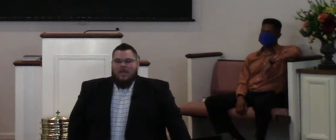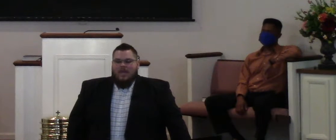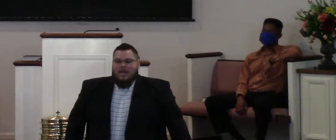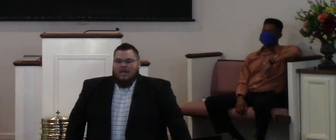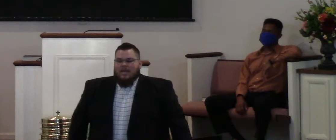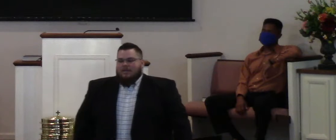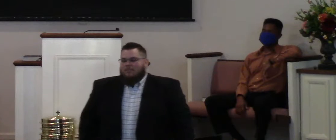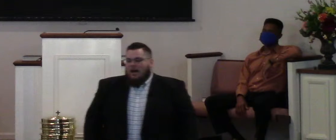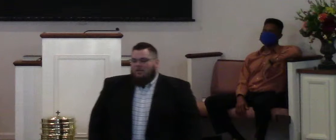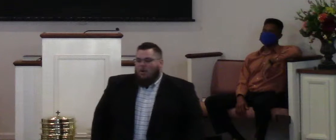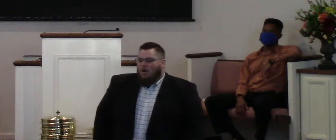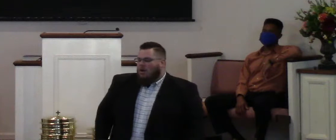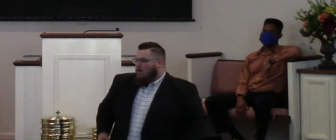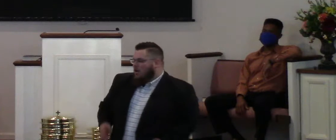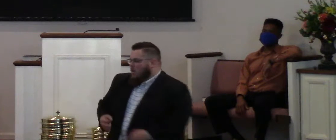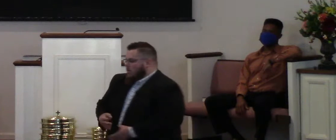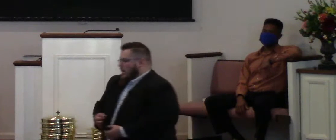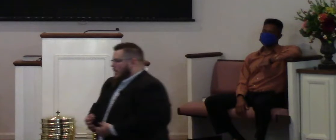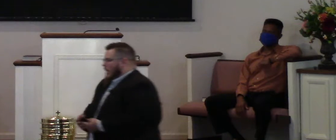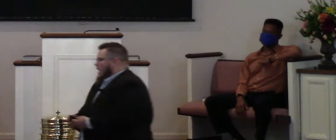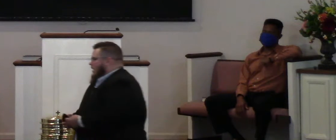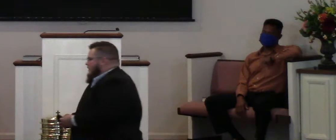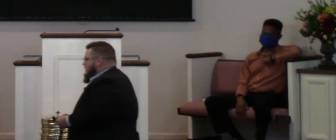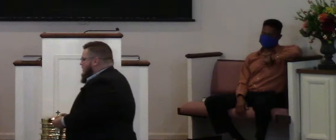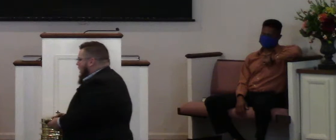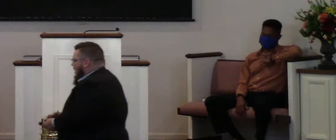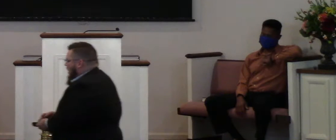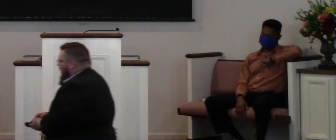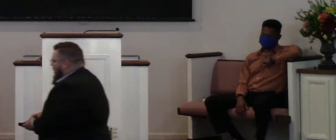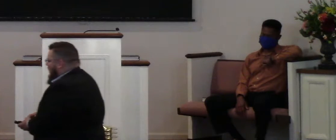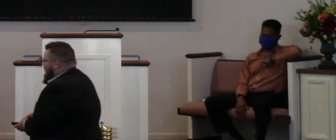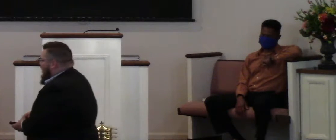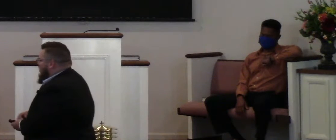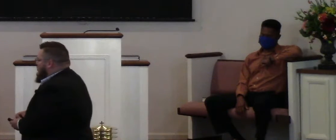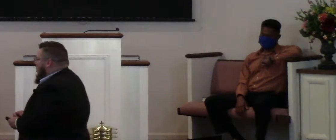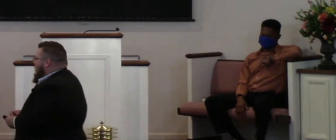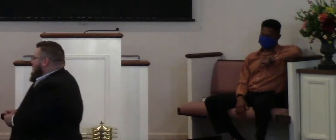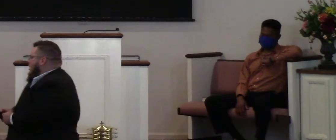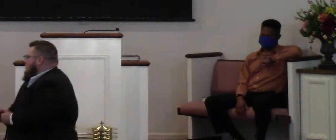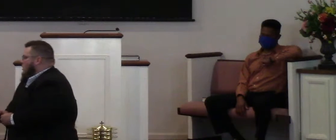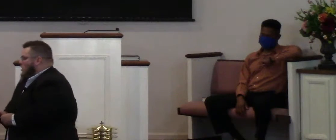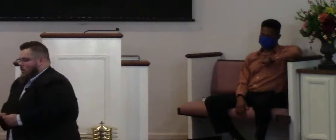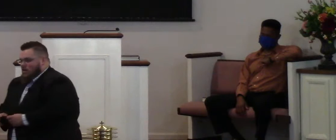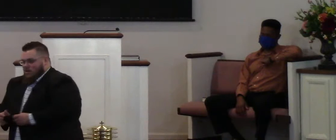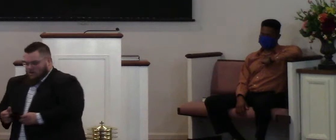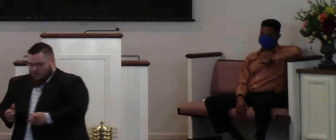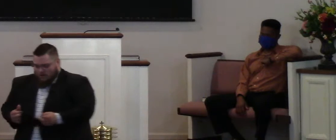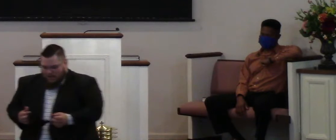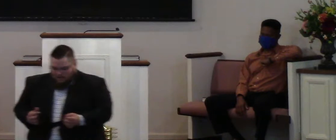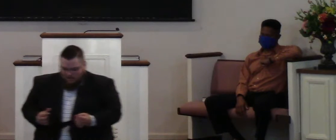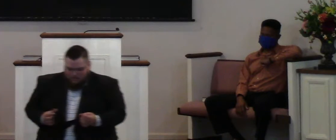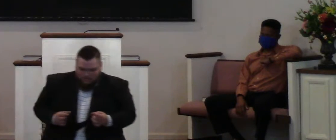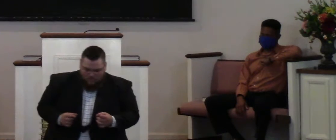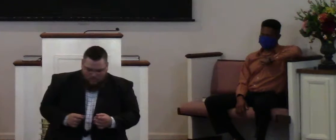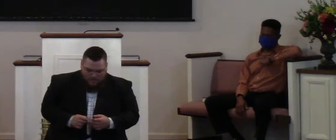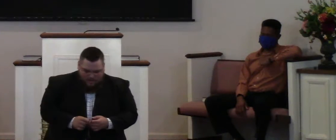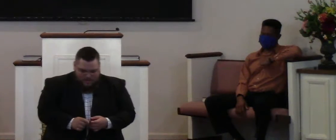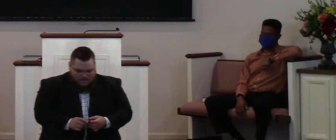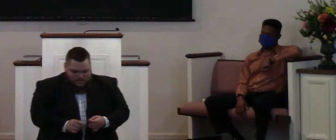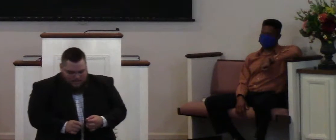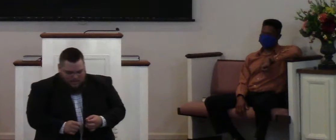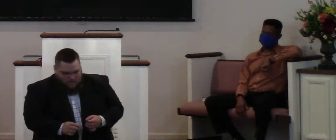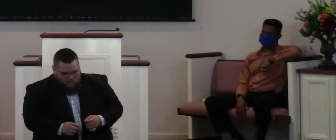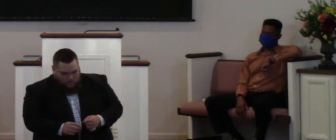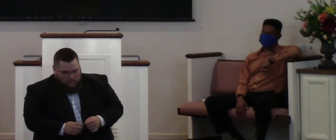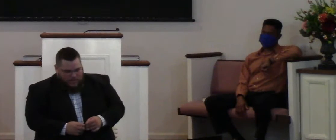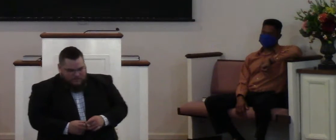done? If I walk in heaven's light, shun the wrong and do the